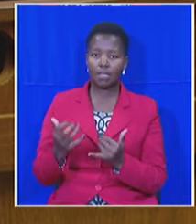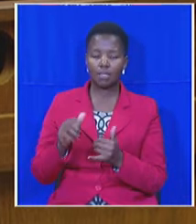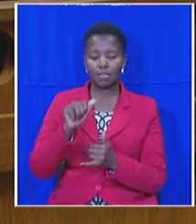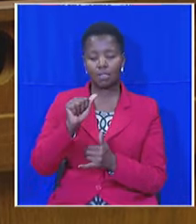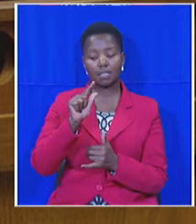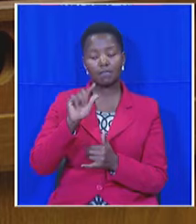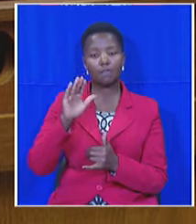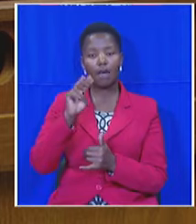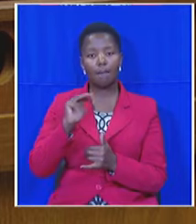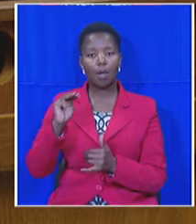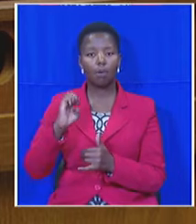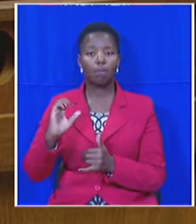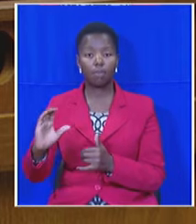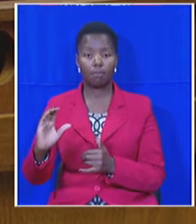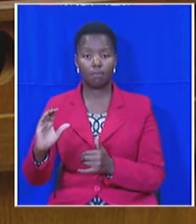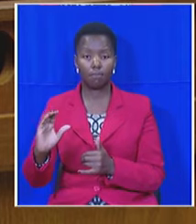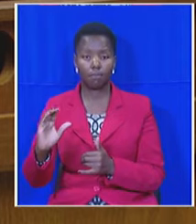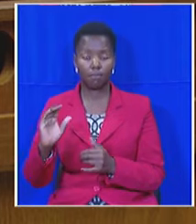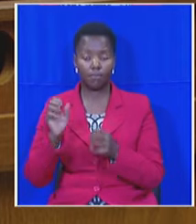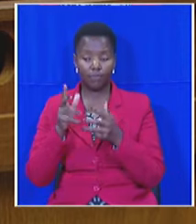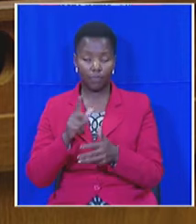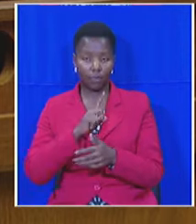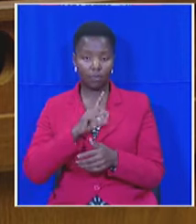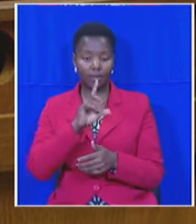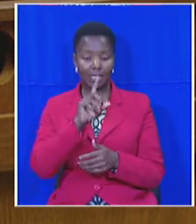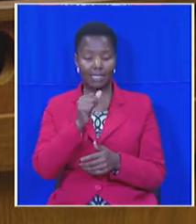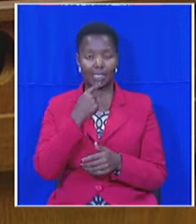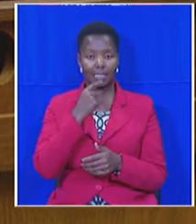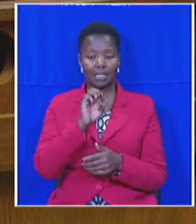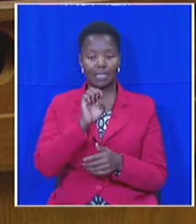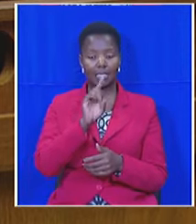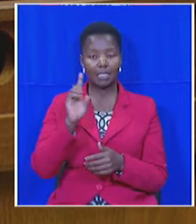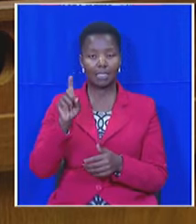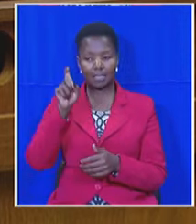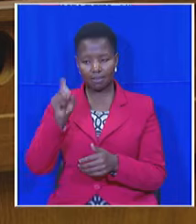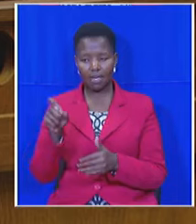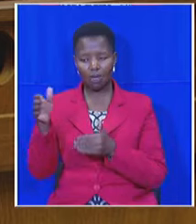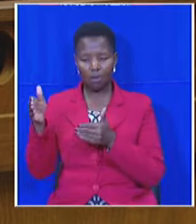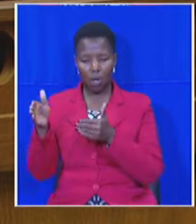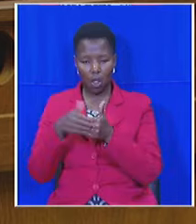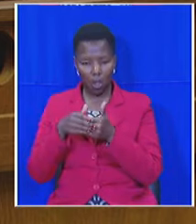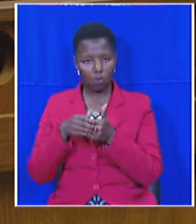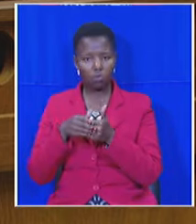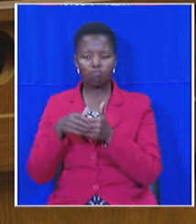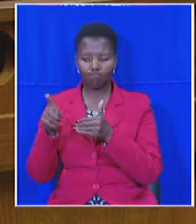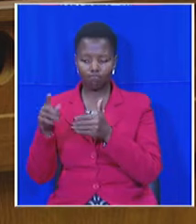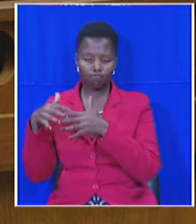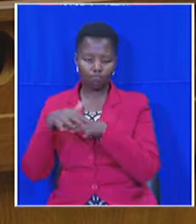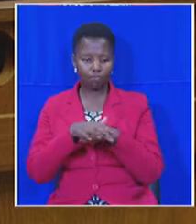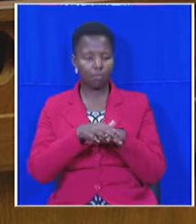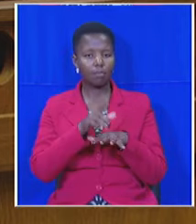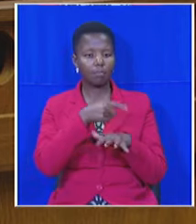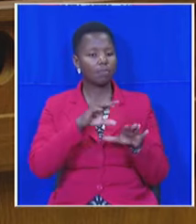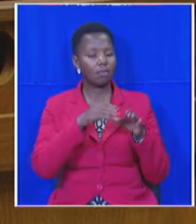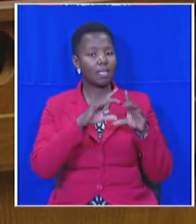rand buck. That is why the DA believes the EDD should be shut down and its budget